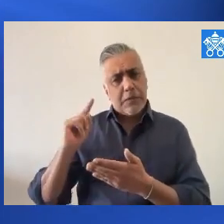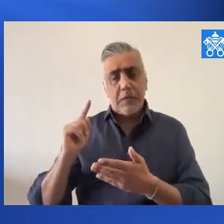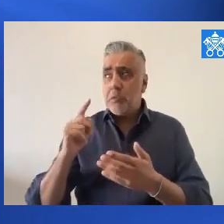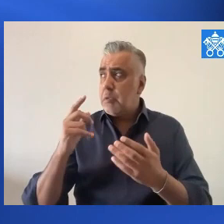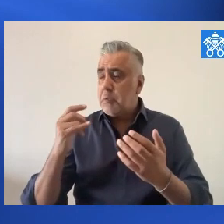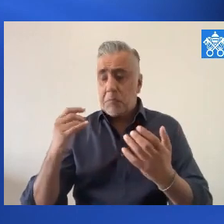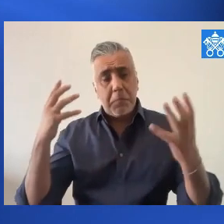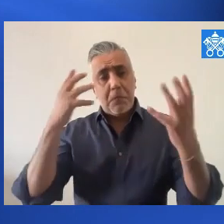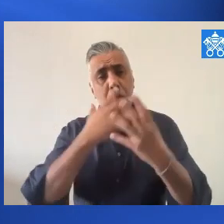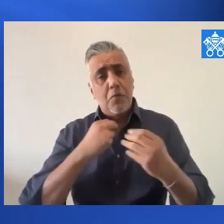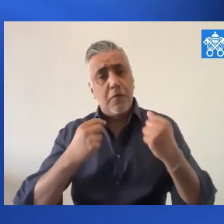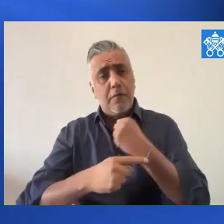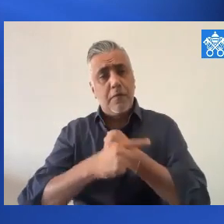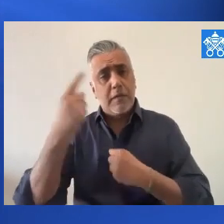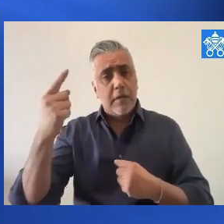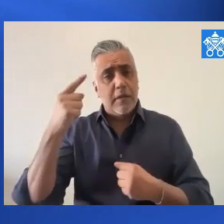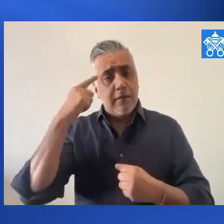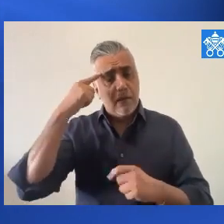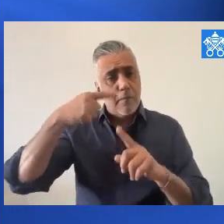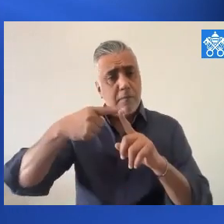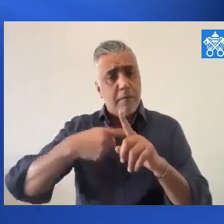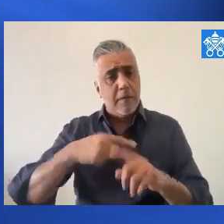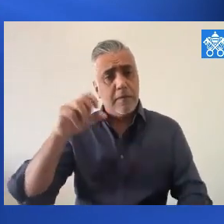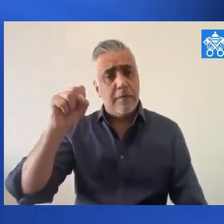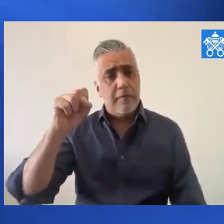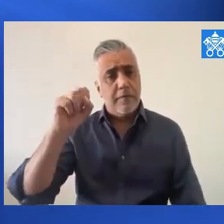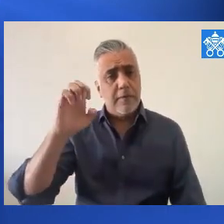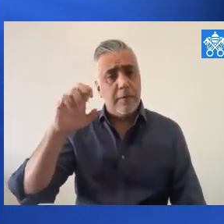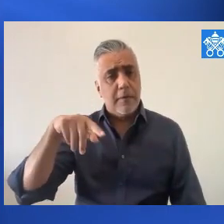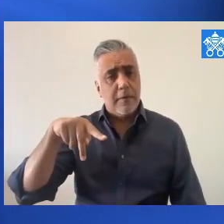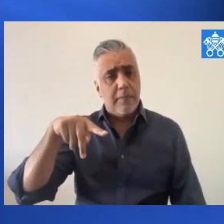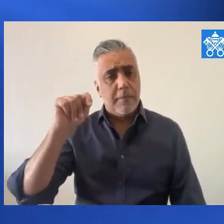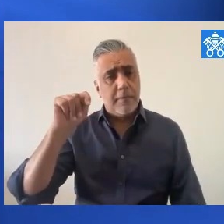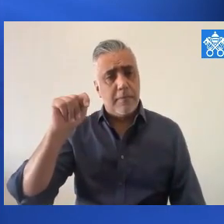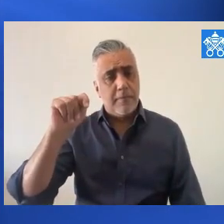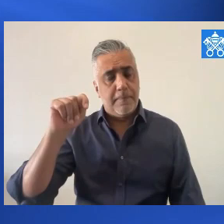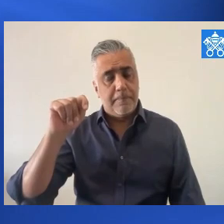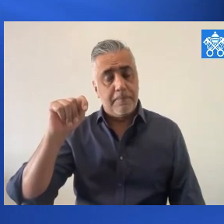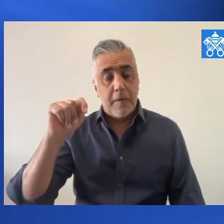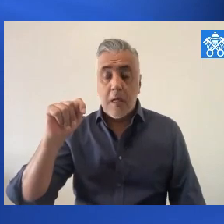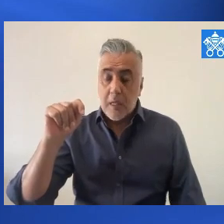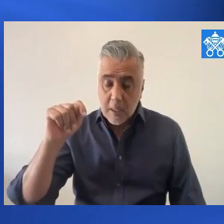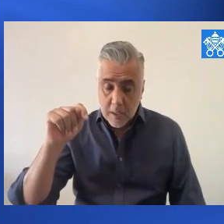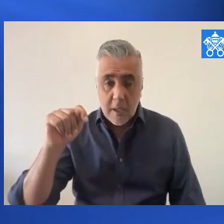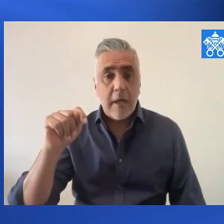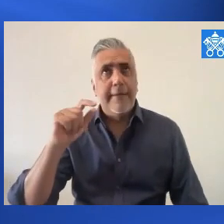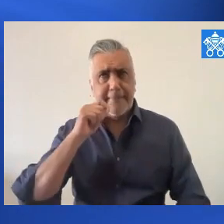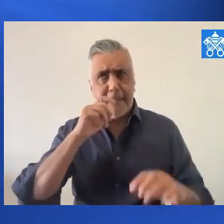was last week with these beautiful days of September we're